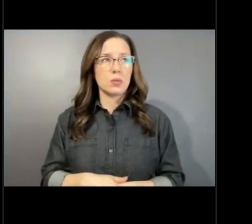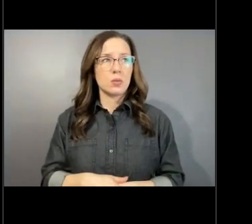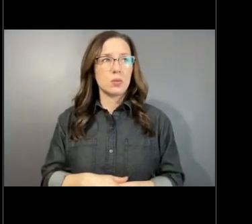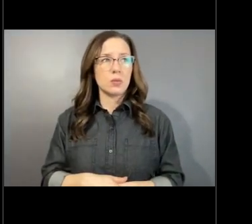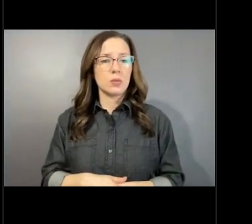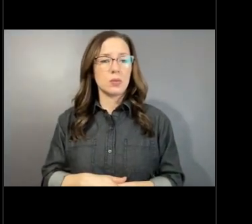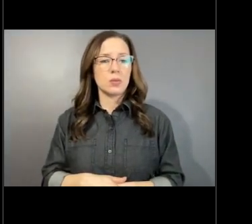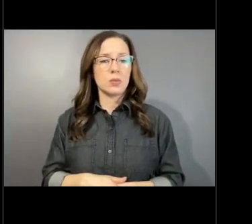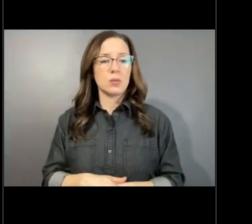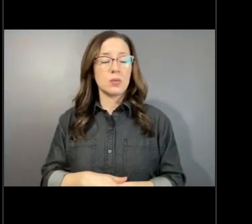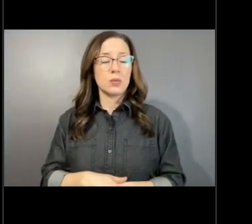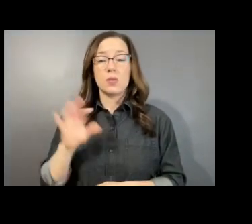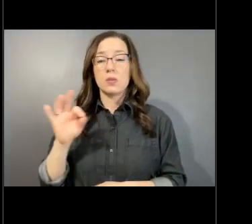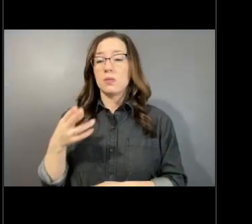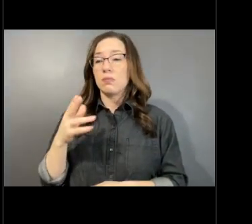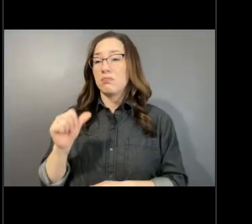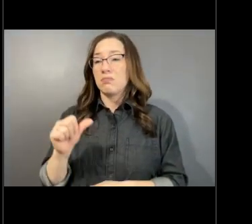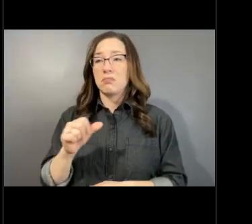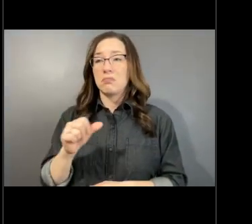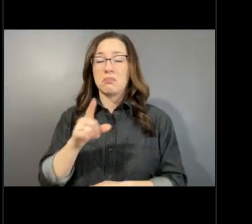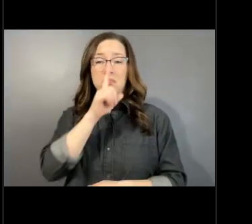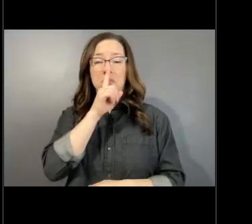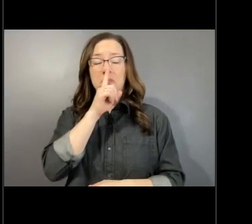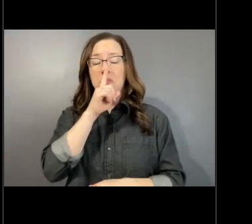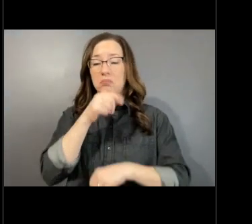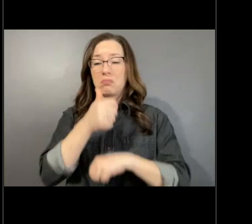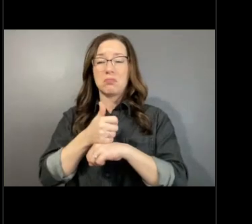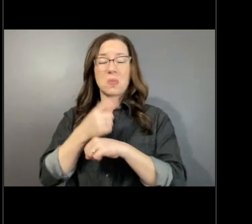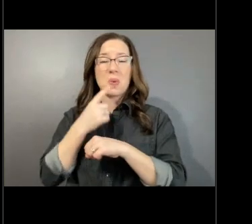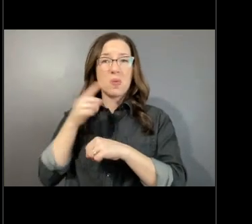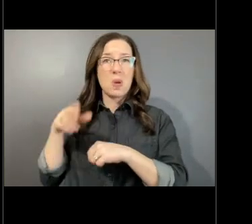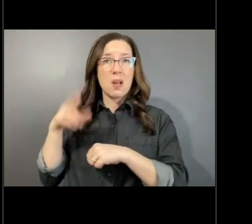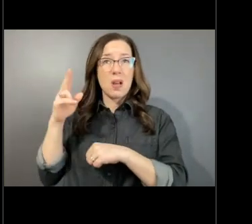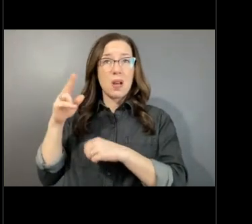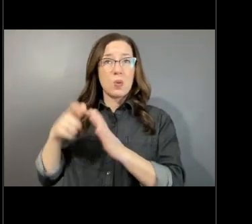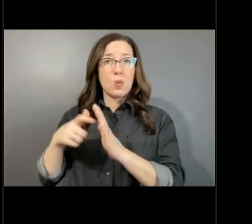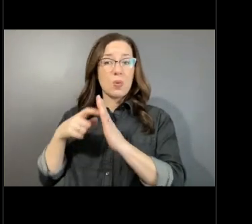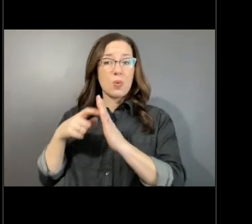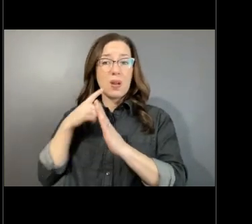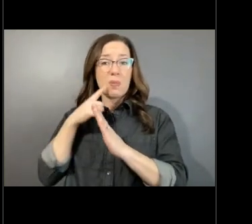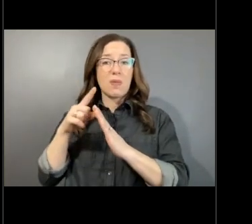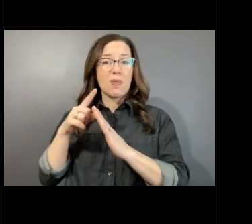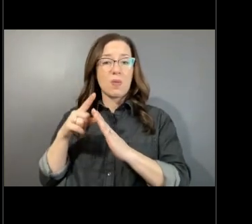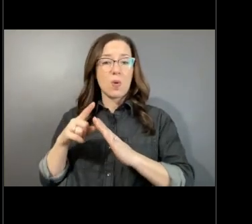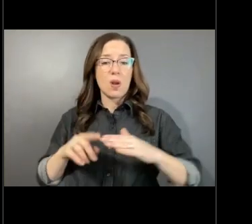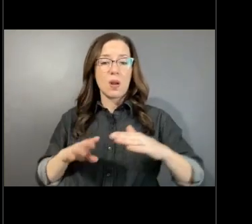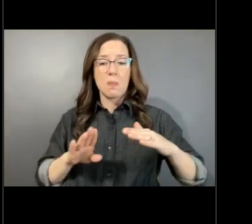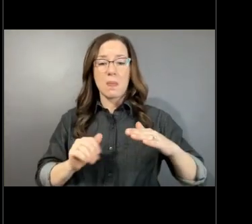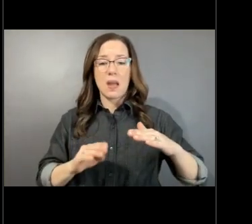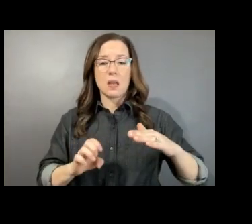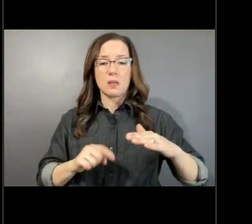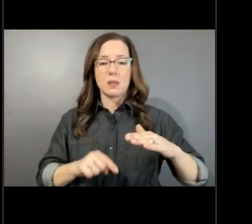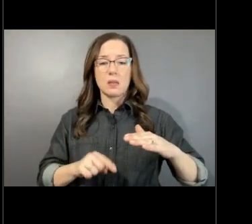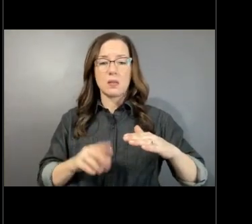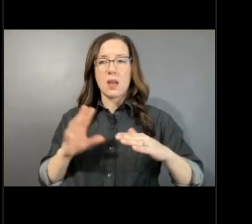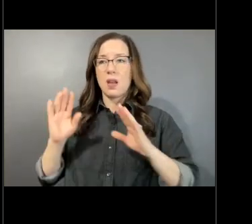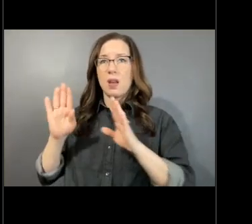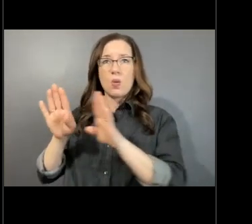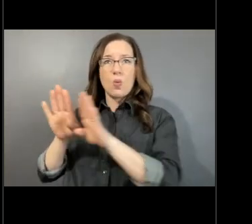The Fair Housing Act does not establish mounting height requirements for kitchen base cabinets and wall-mounted